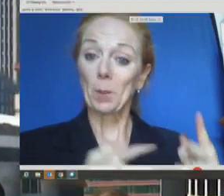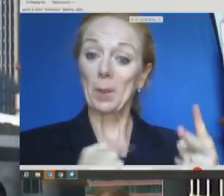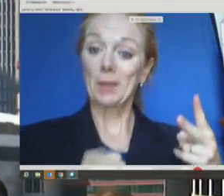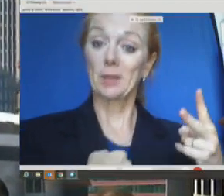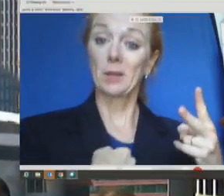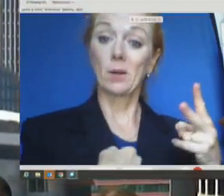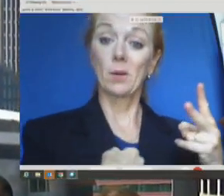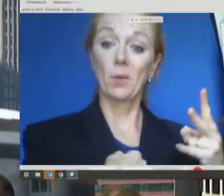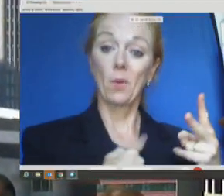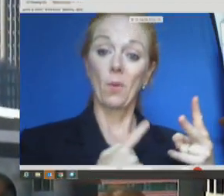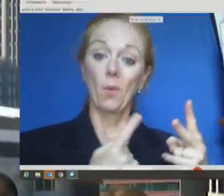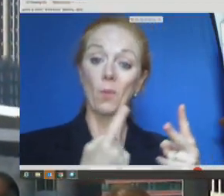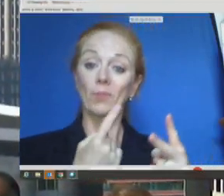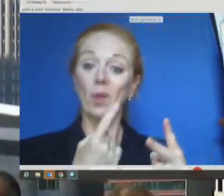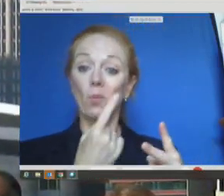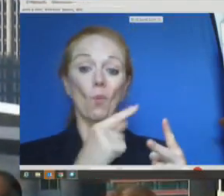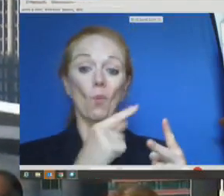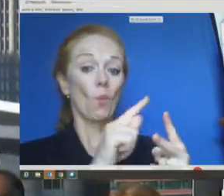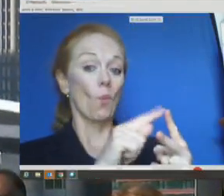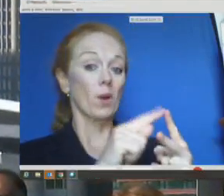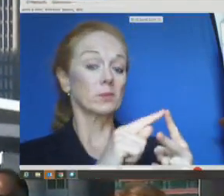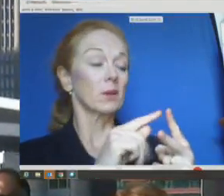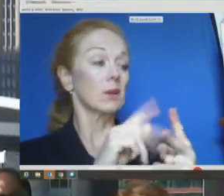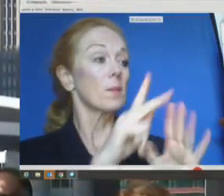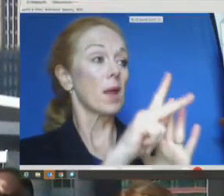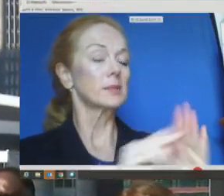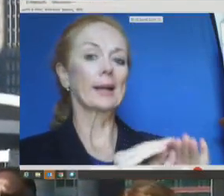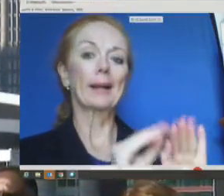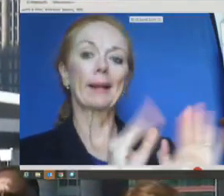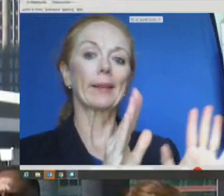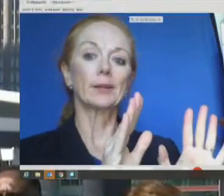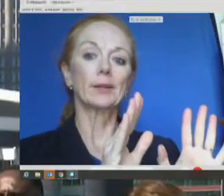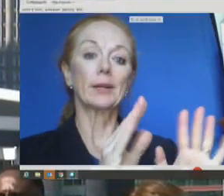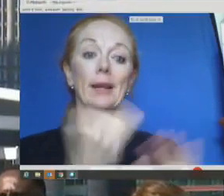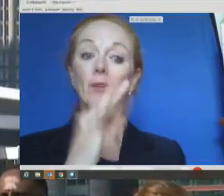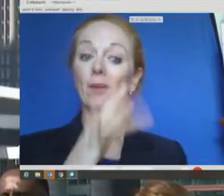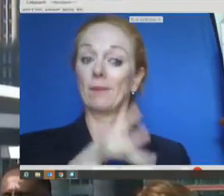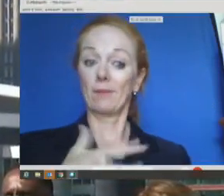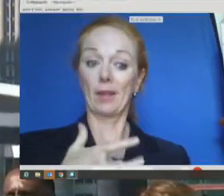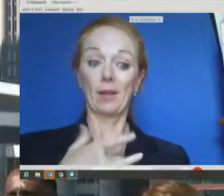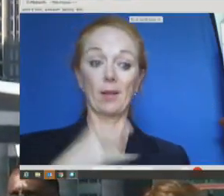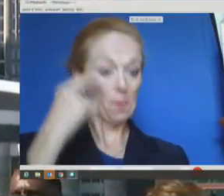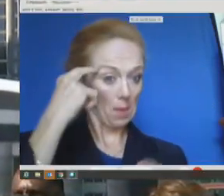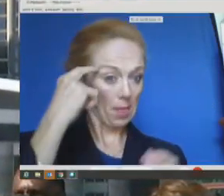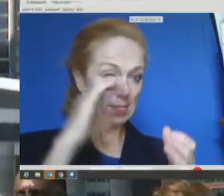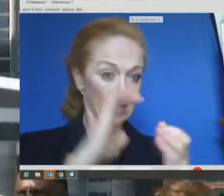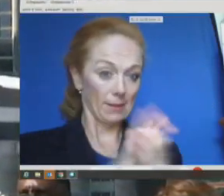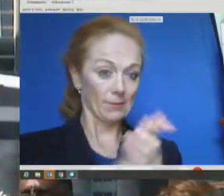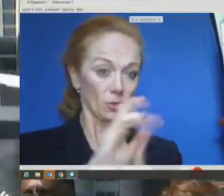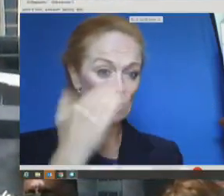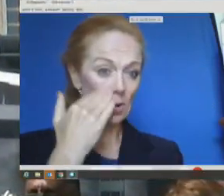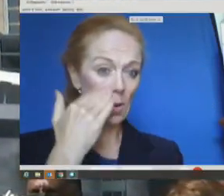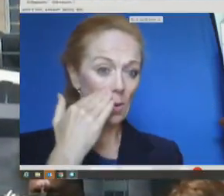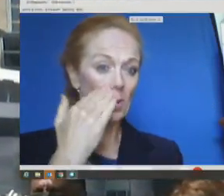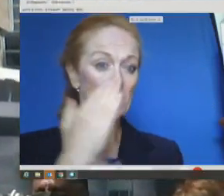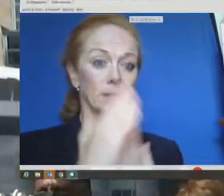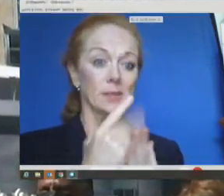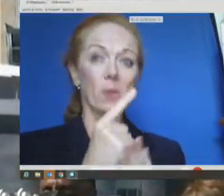is our policy is pretty clear, cut and dry, that if you believe or should know that someone